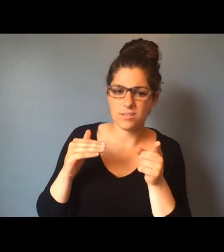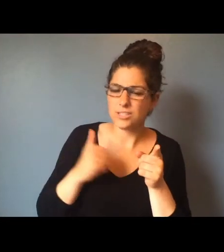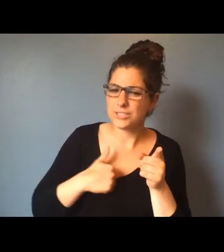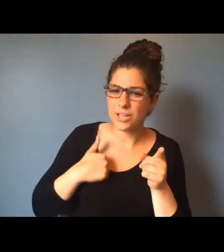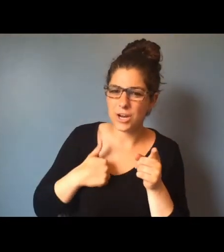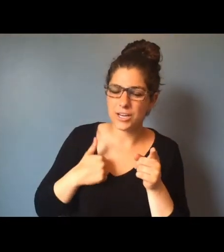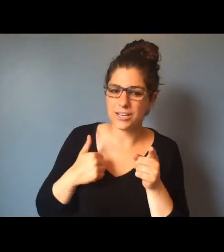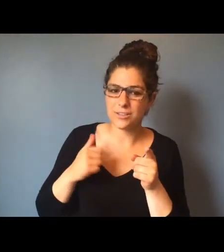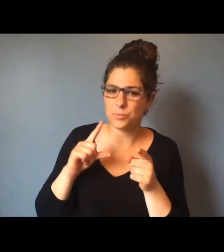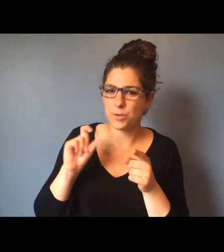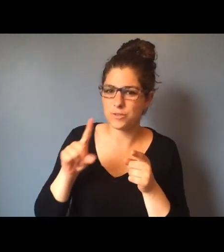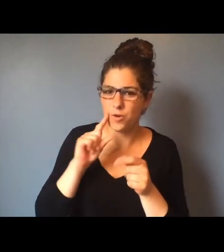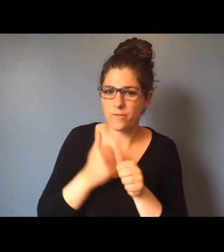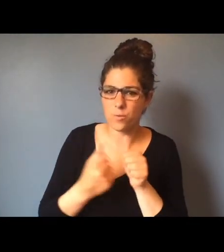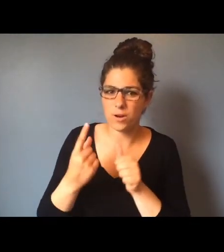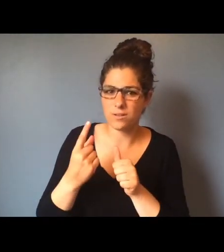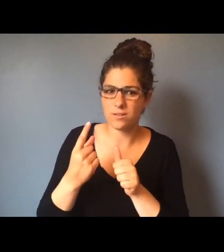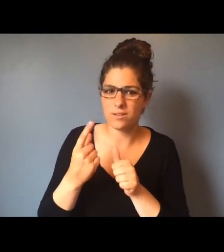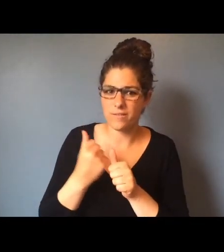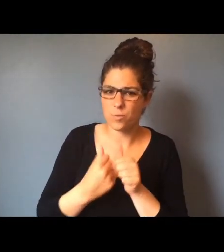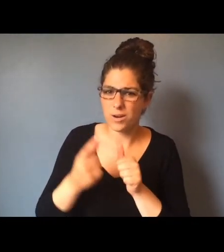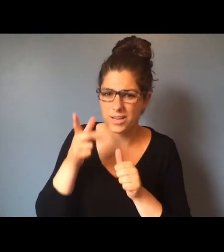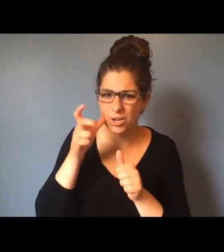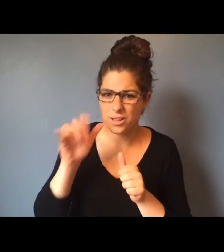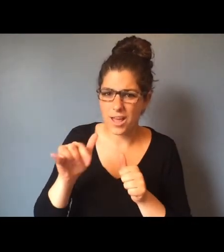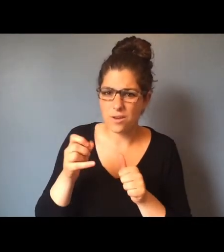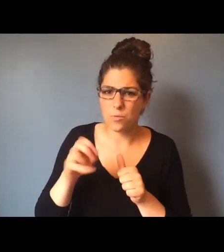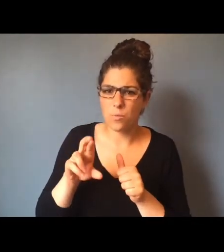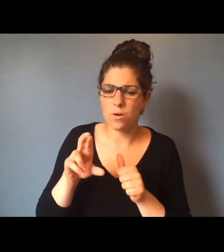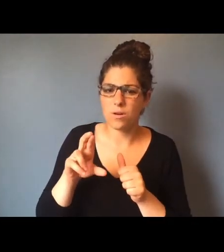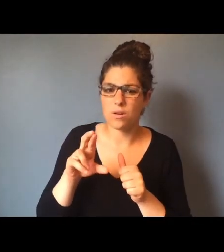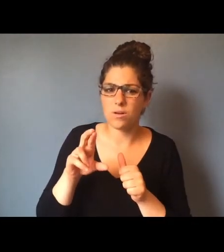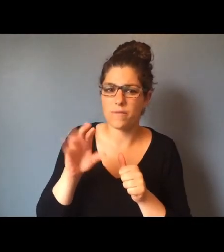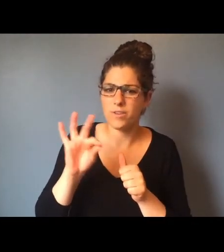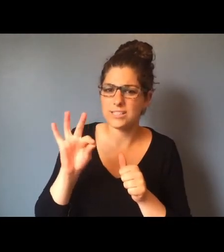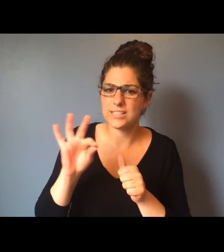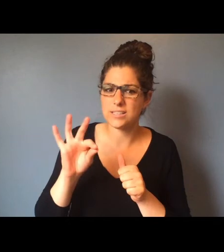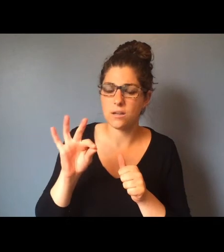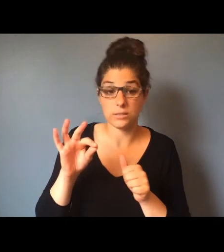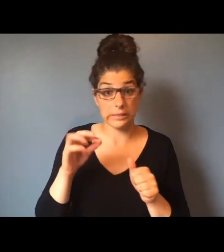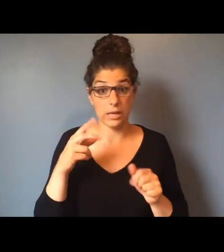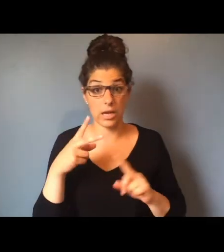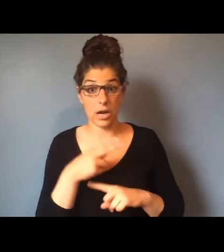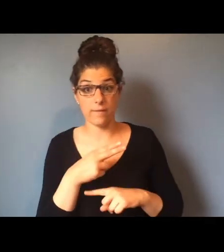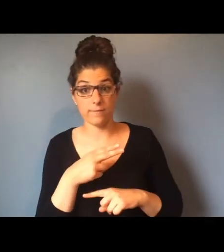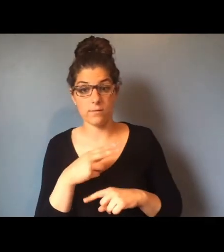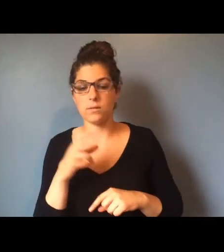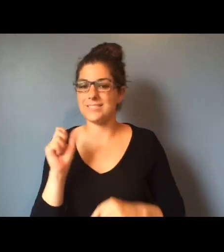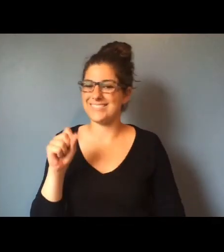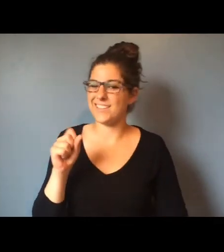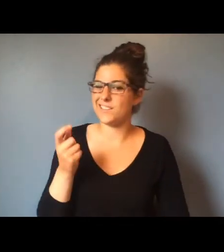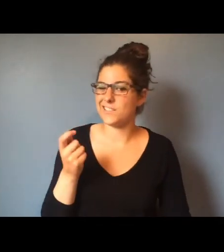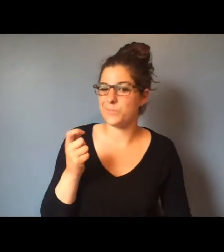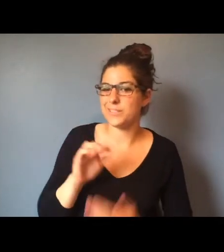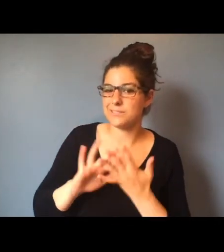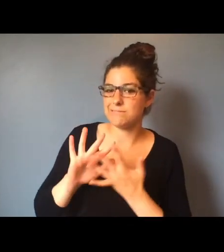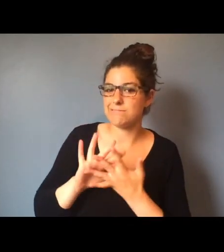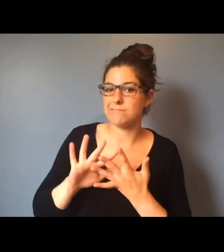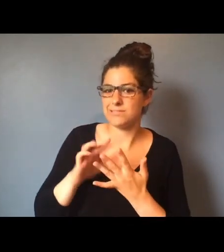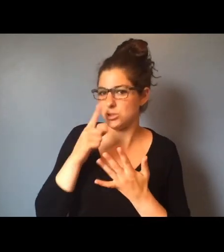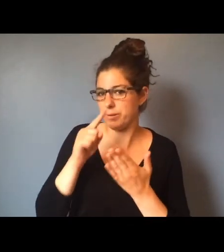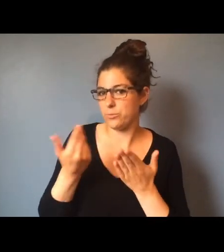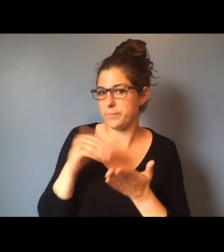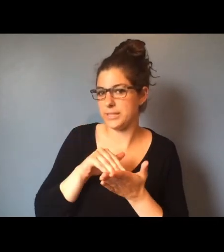Sorry, just a question for everyone. Did everyone hear that? Or with Francesco's... Did I cut off? Yeah, you cut off a little bit. Could you just